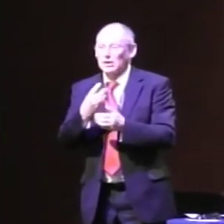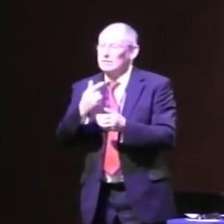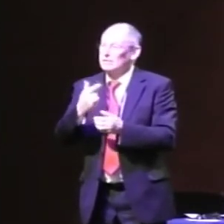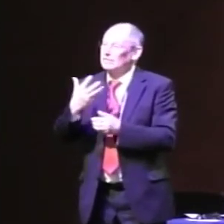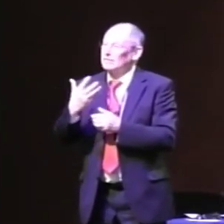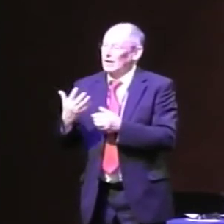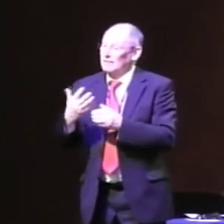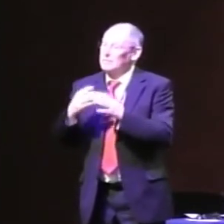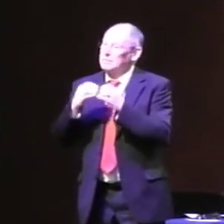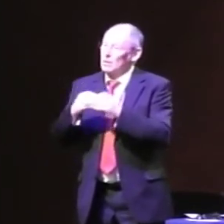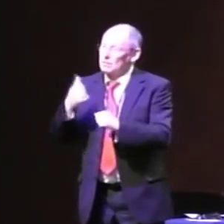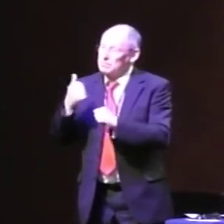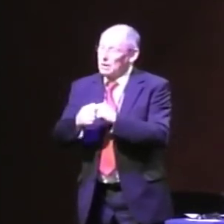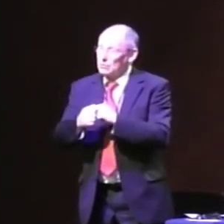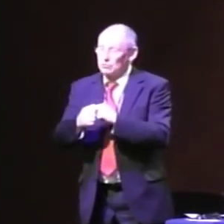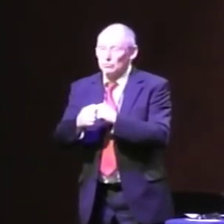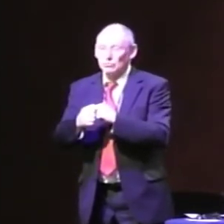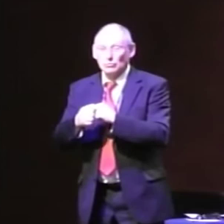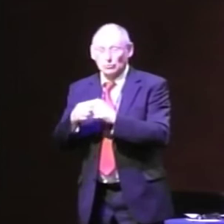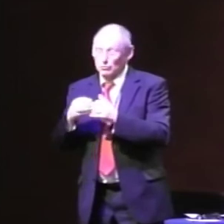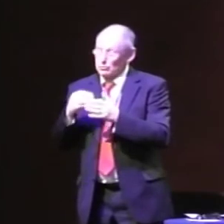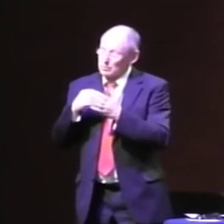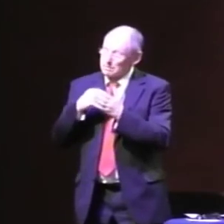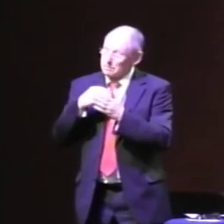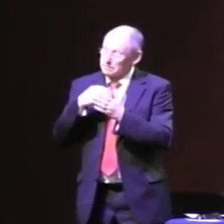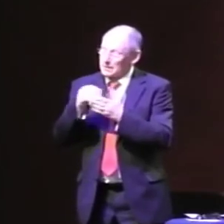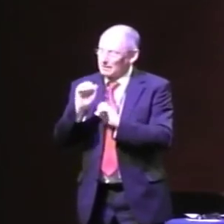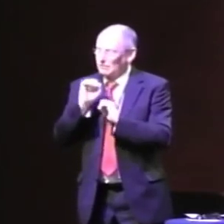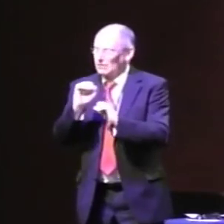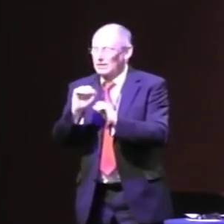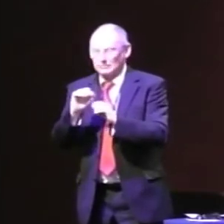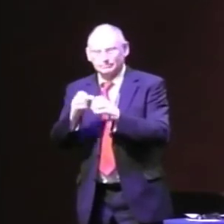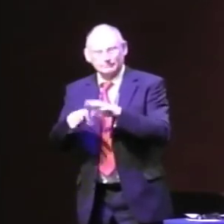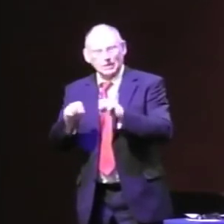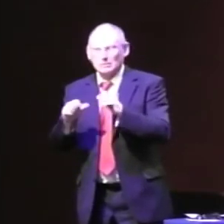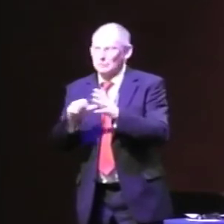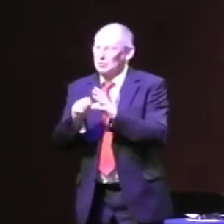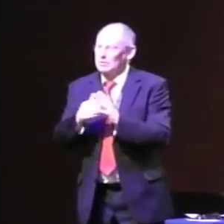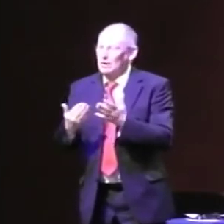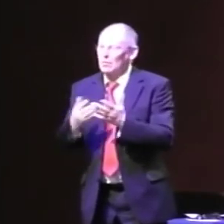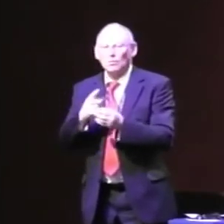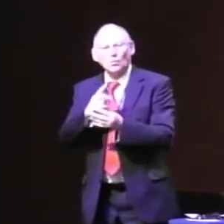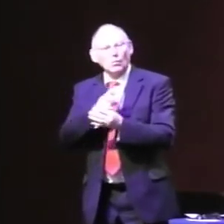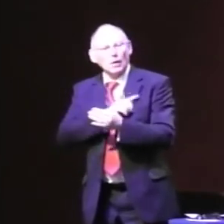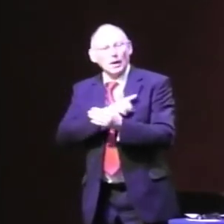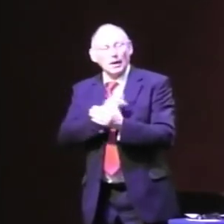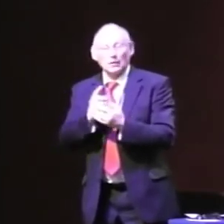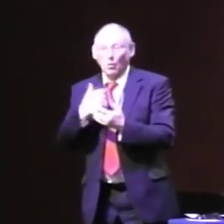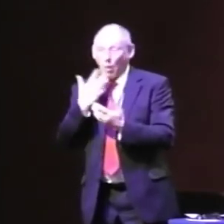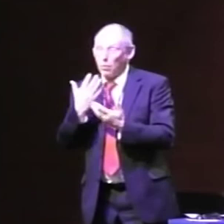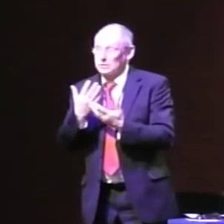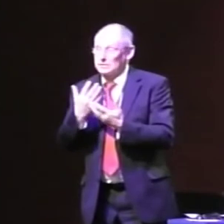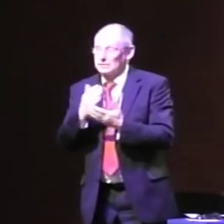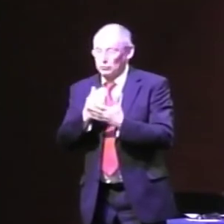£375 billion to bail out the very people that caused the problems we're now facing. Why is it we are always willing